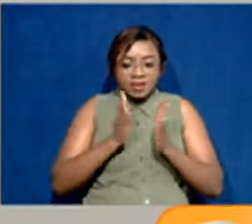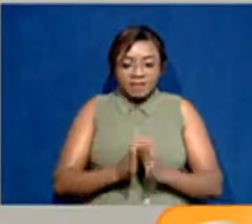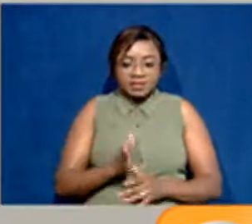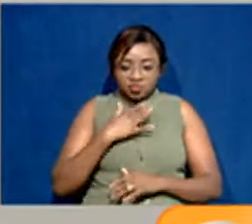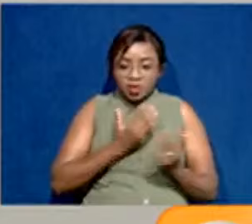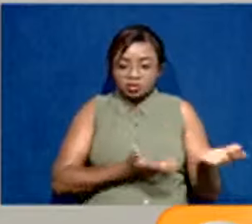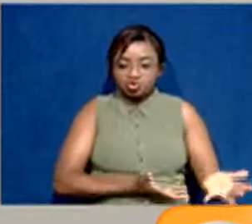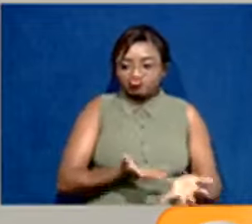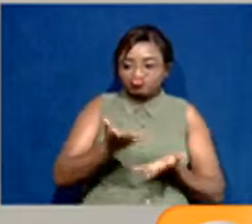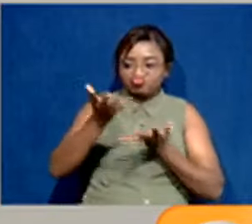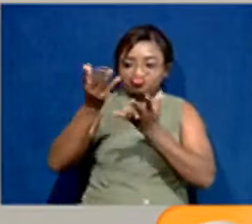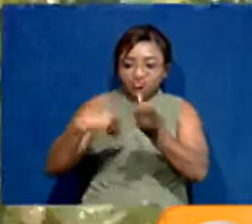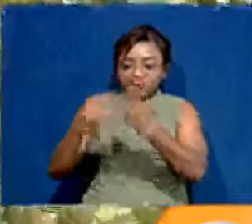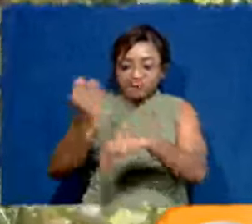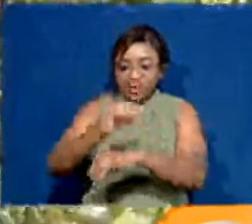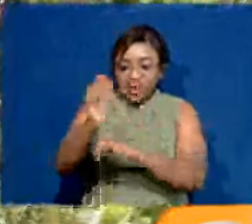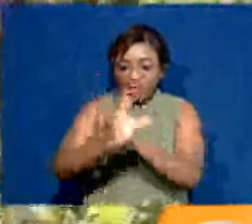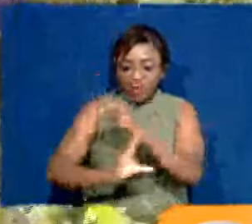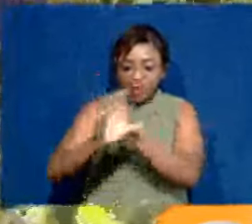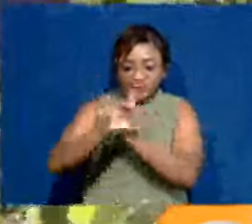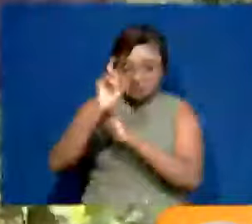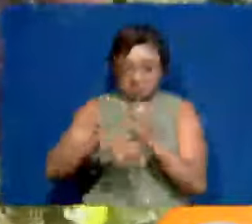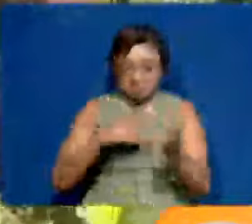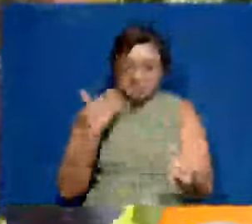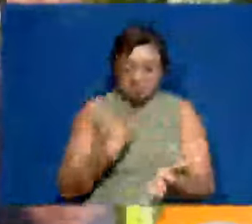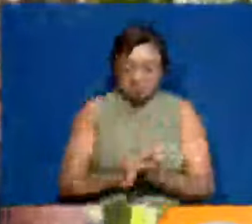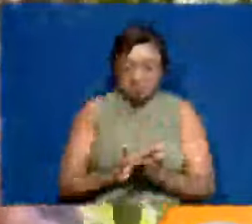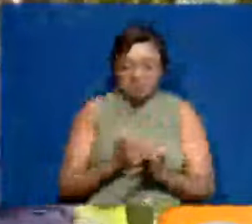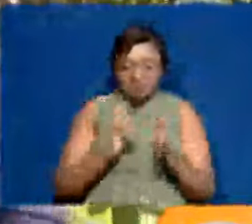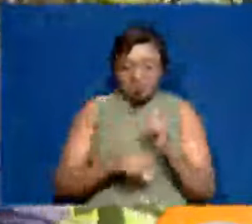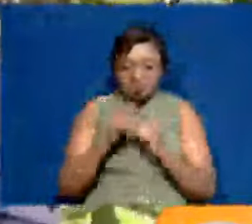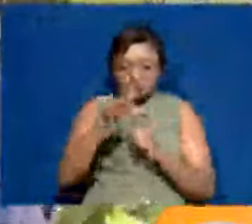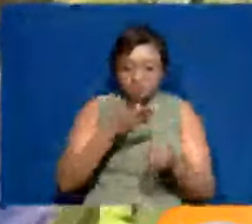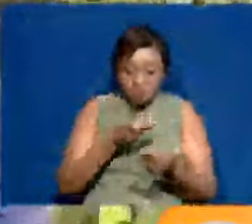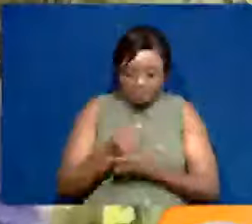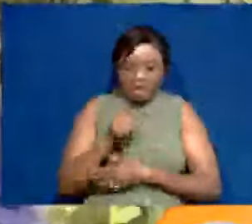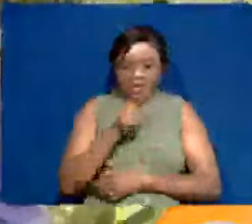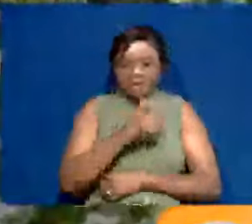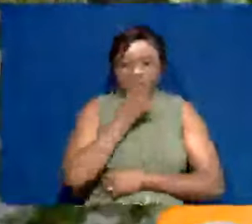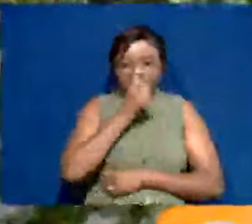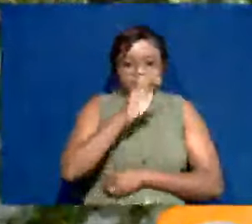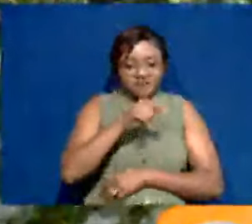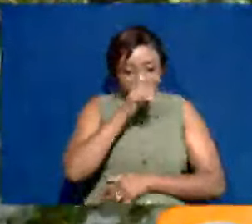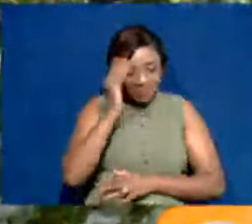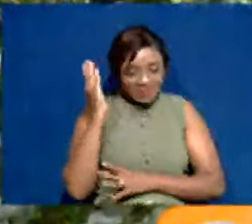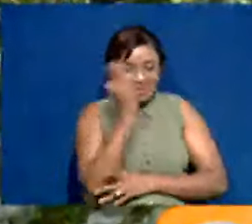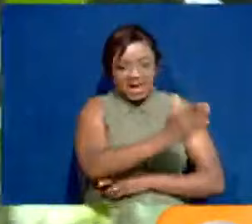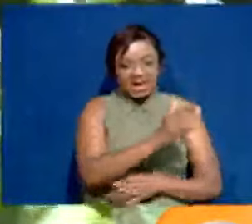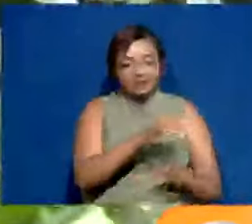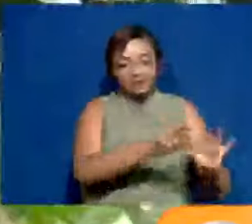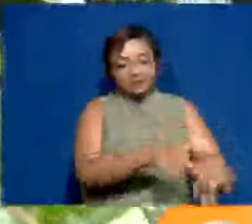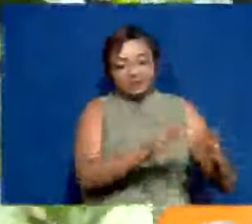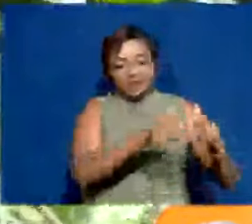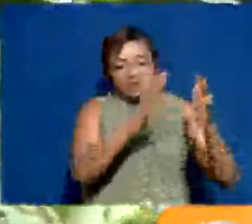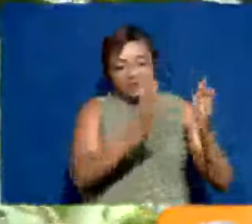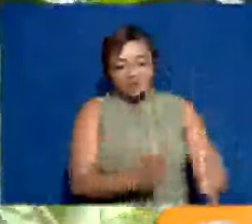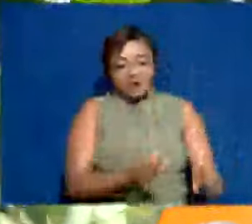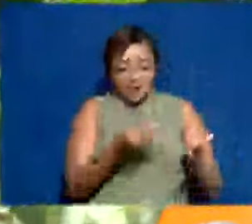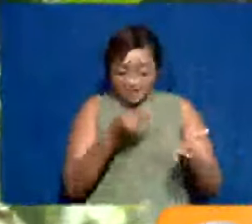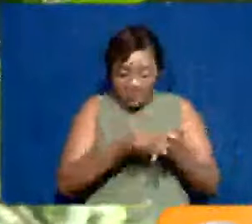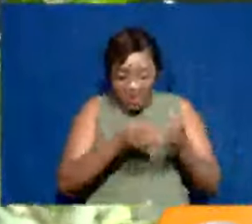export macadamia from the country has to prove that he has bought the macadamia from the farmers at a price that is higher than